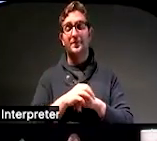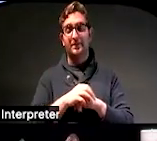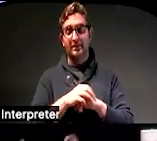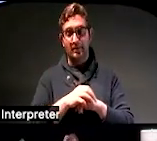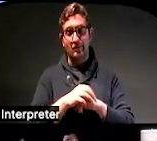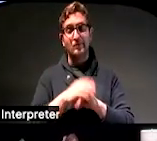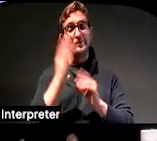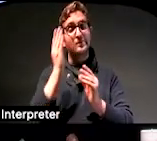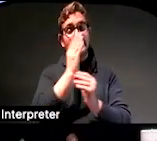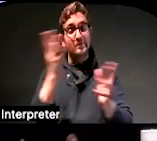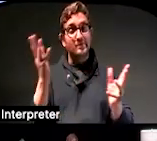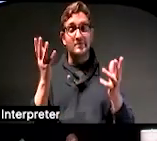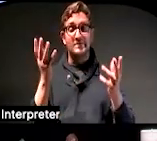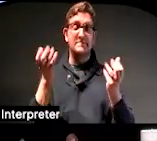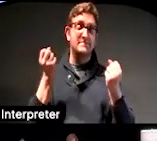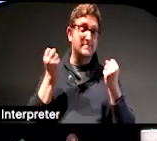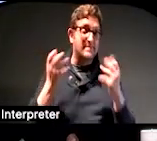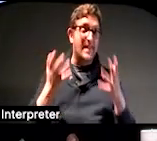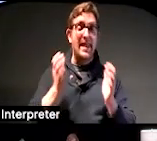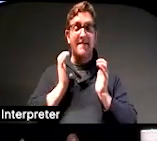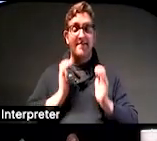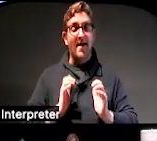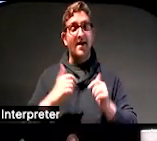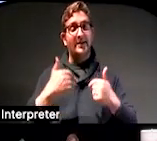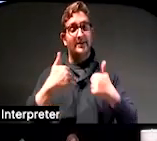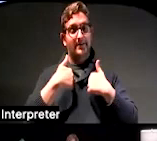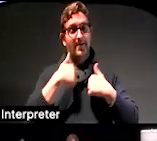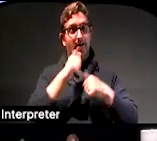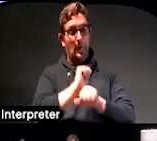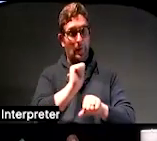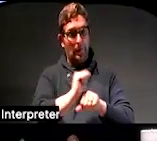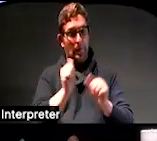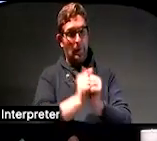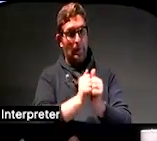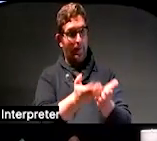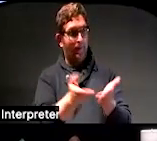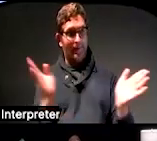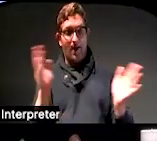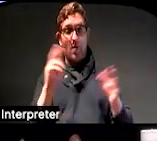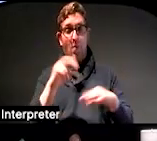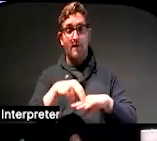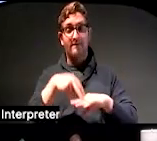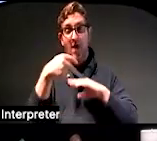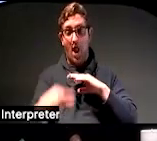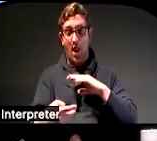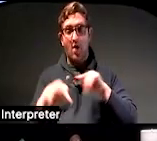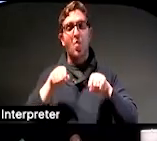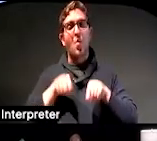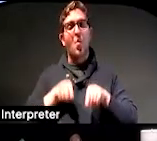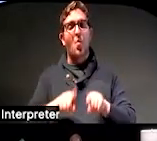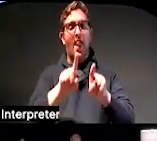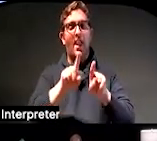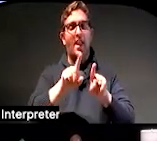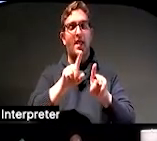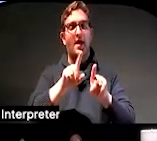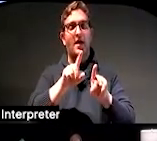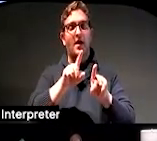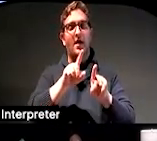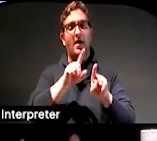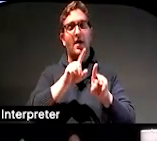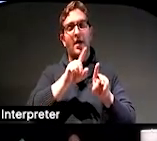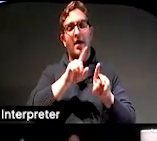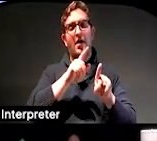tell you how many clients I have worked with who have fallen while taking the